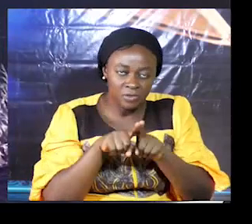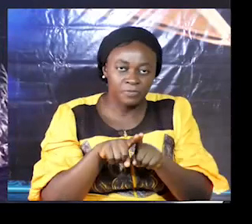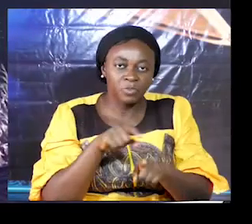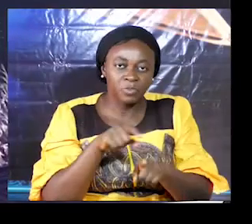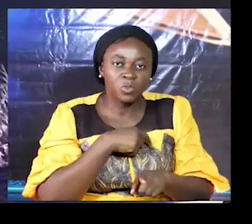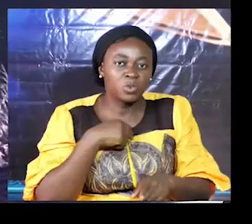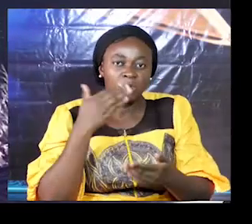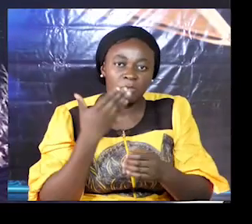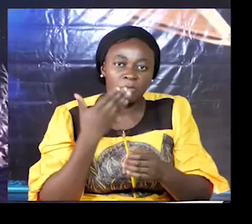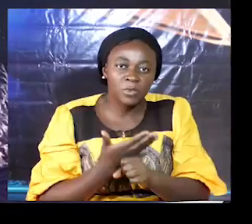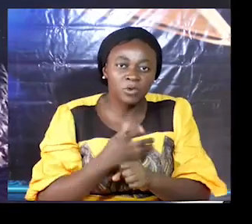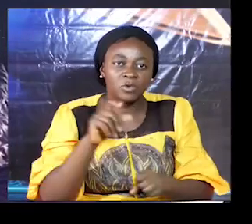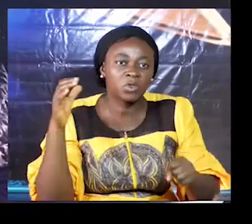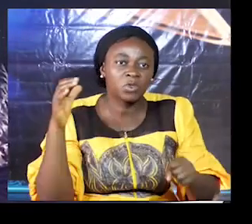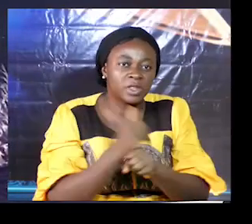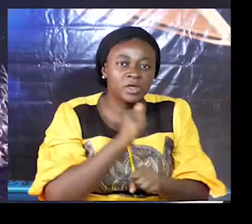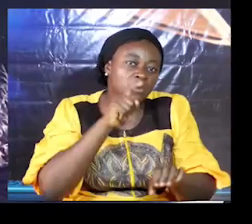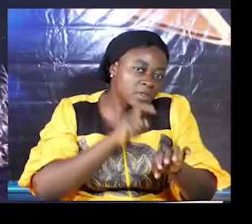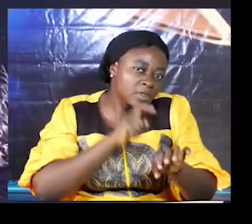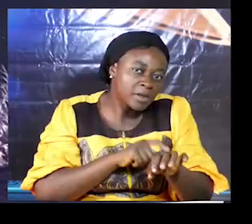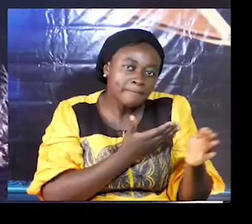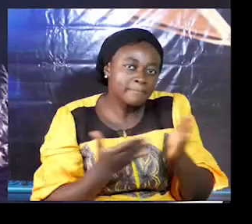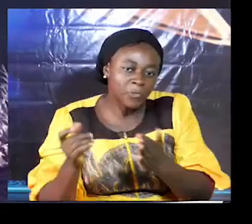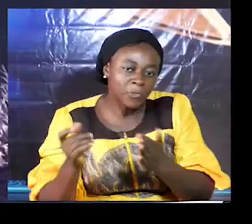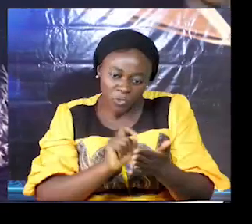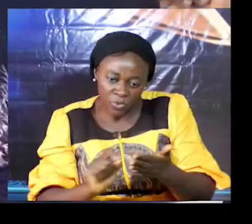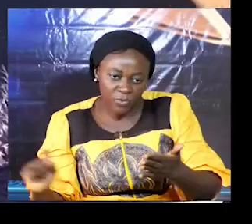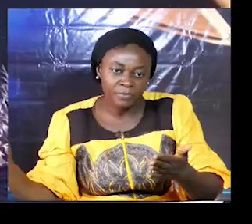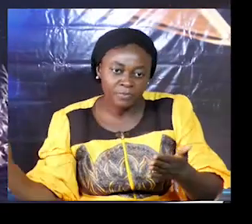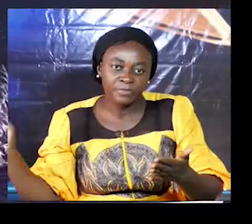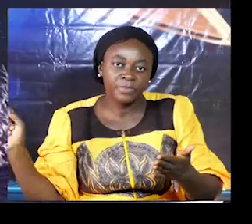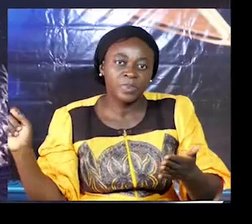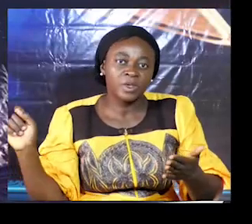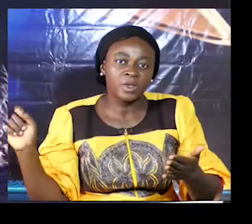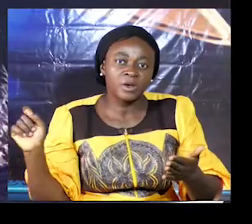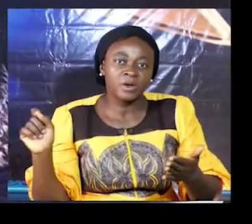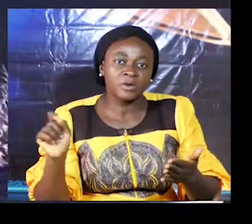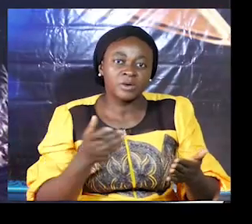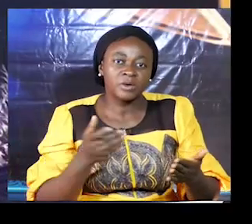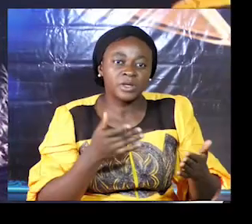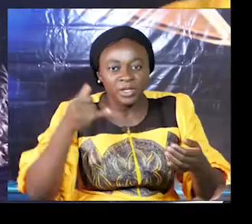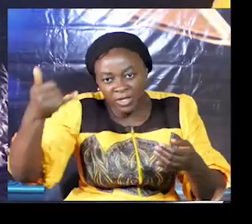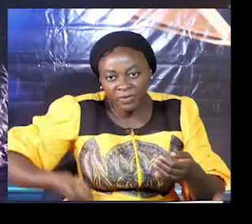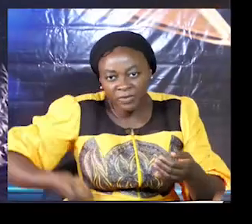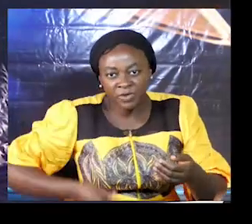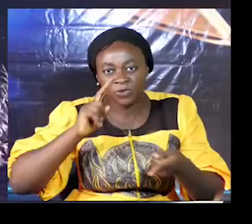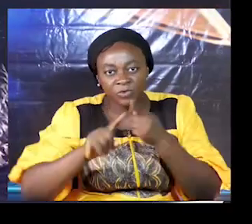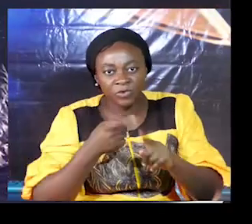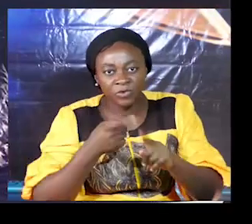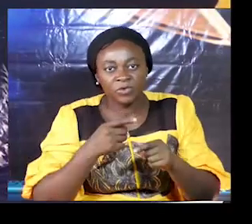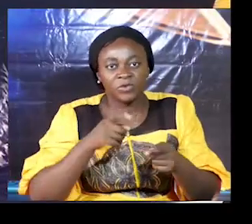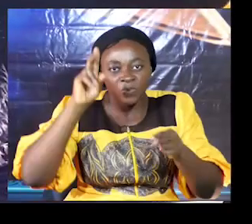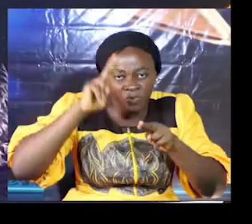writing materials. As you invite your friends again, we sit around the Word of God for this critical